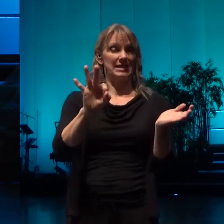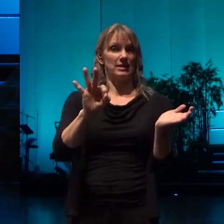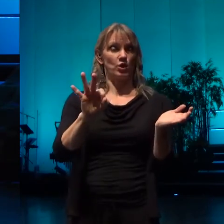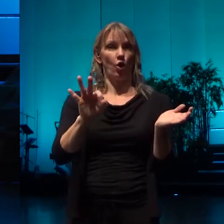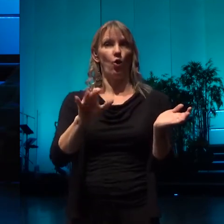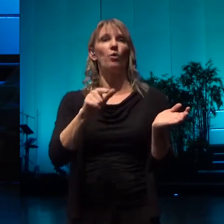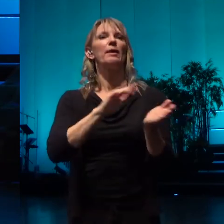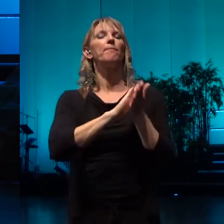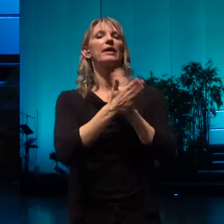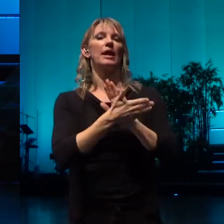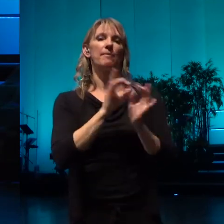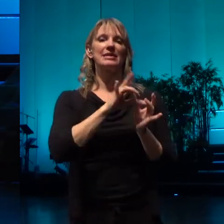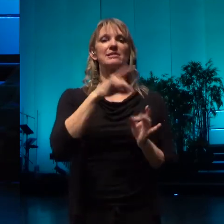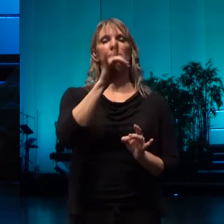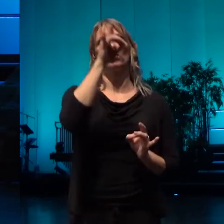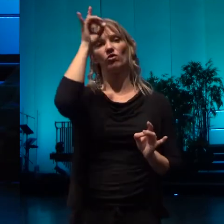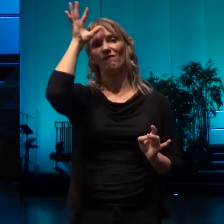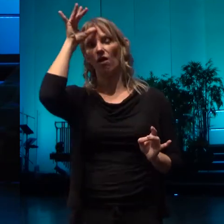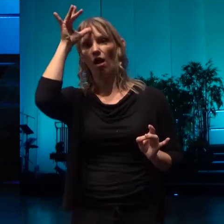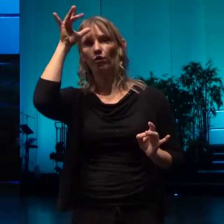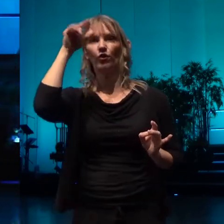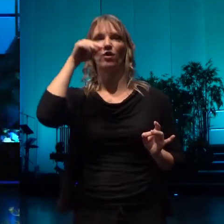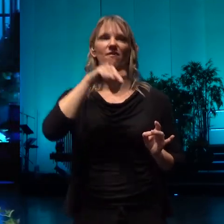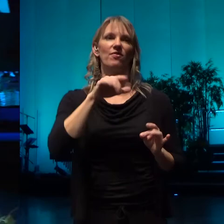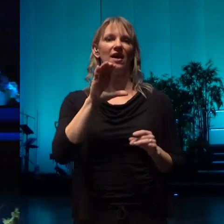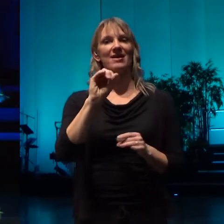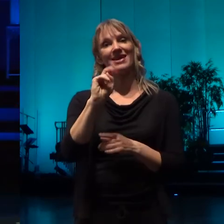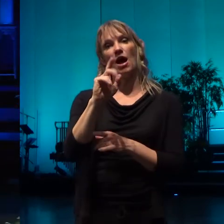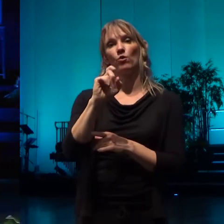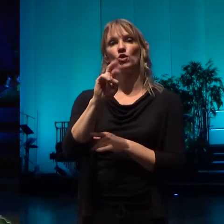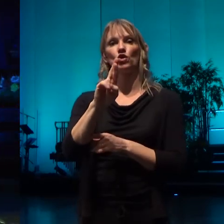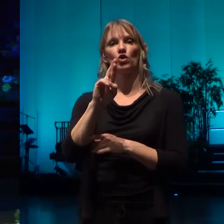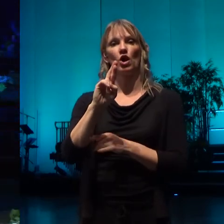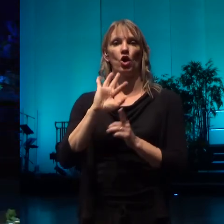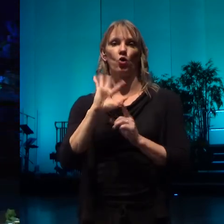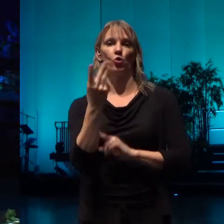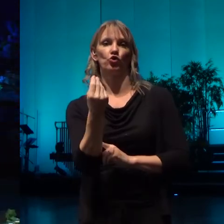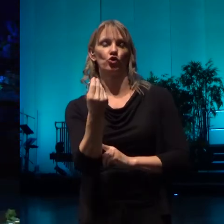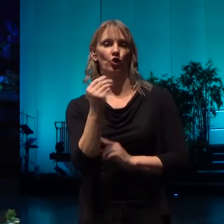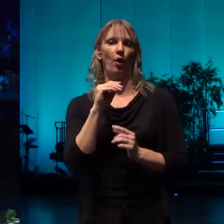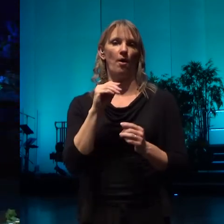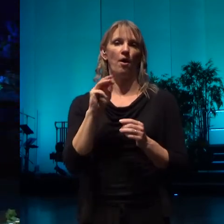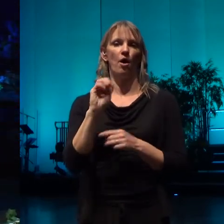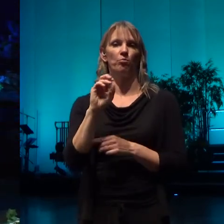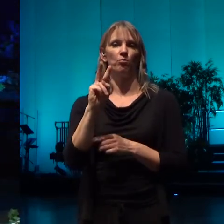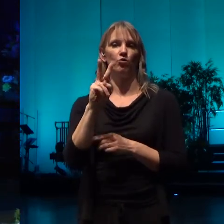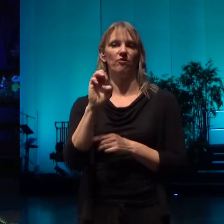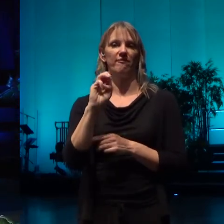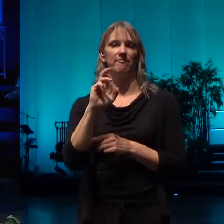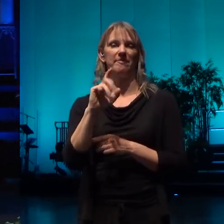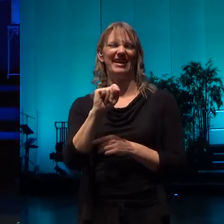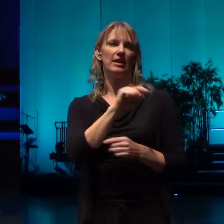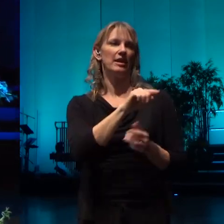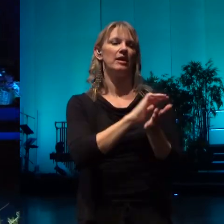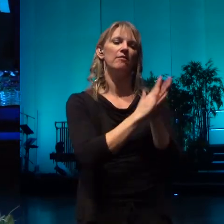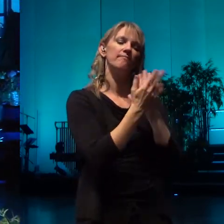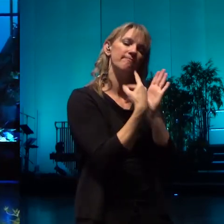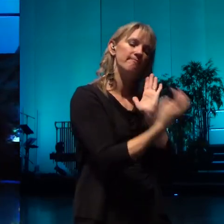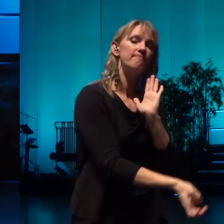the spiritual father of the counterculture movement. He got very into Eastern religions and